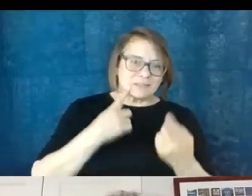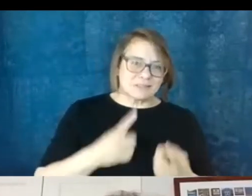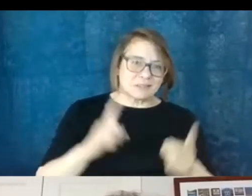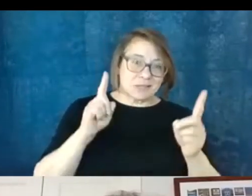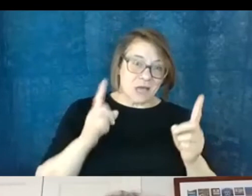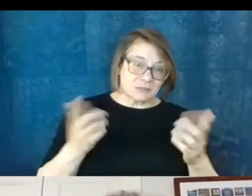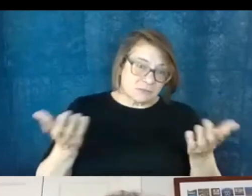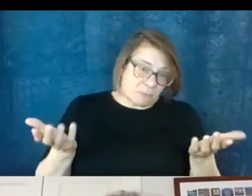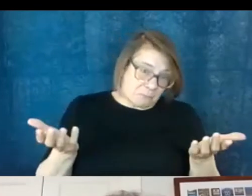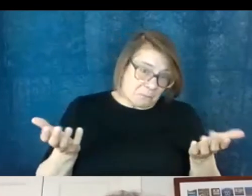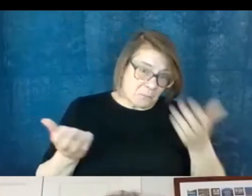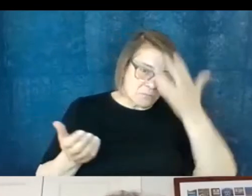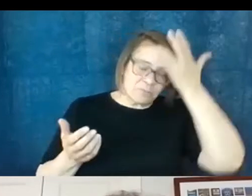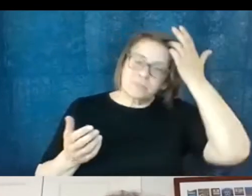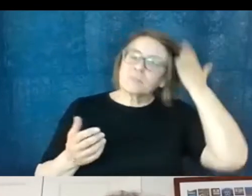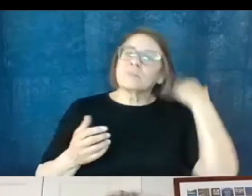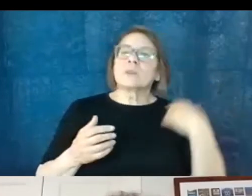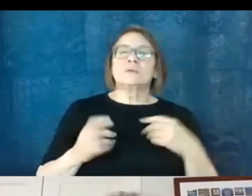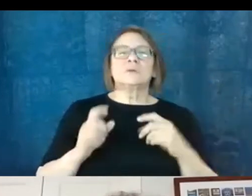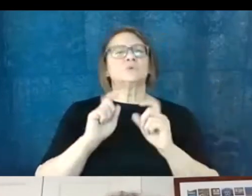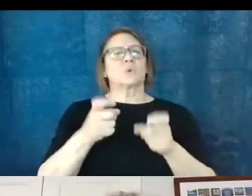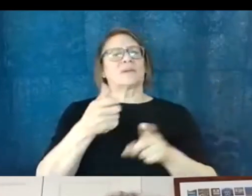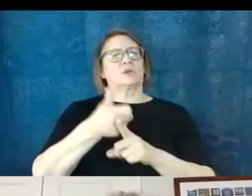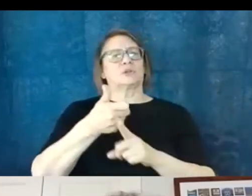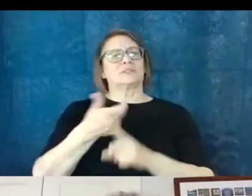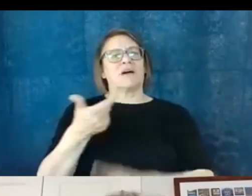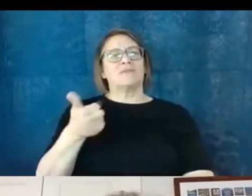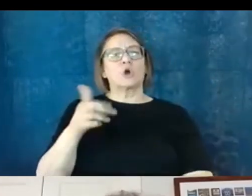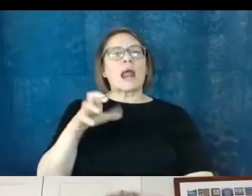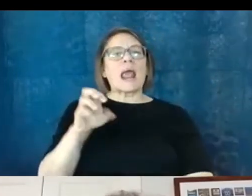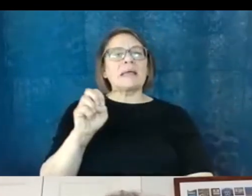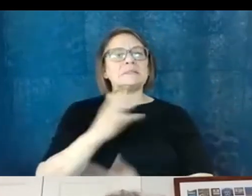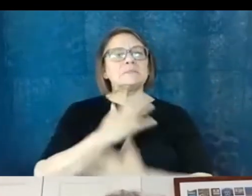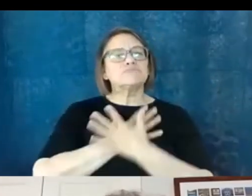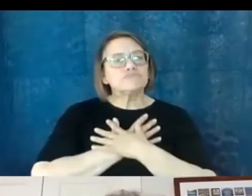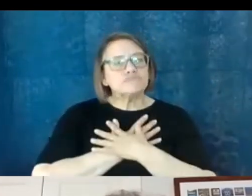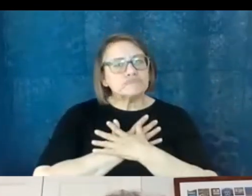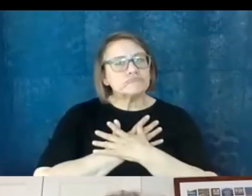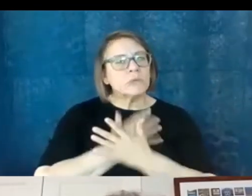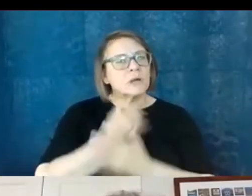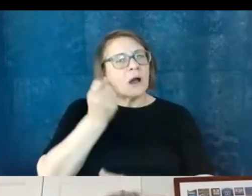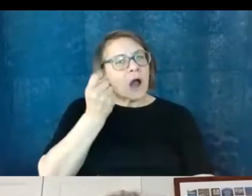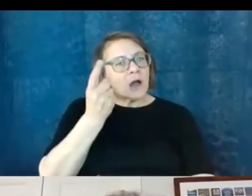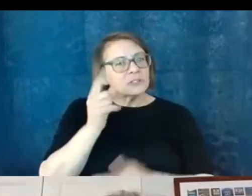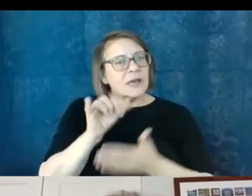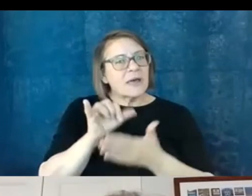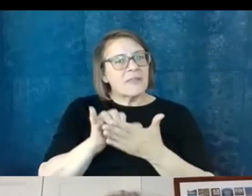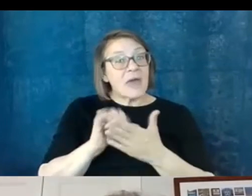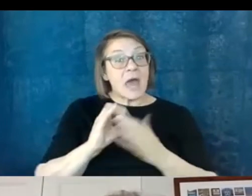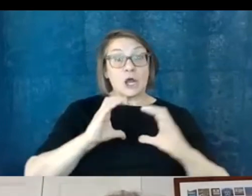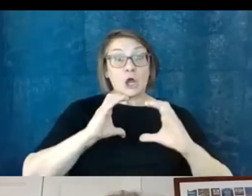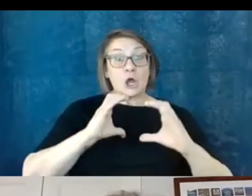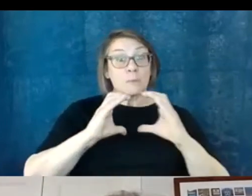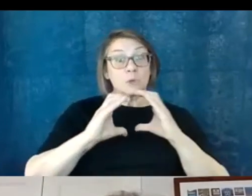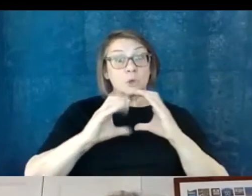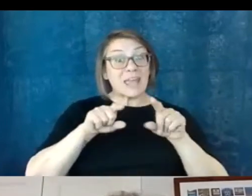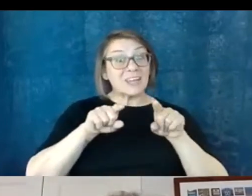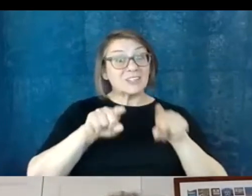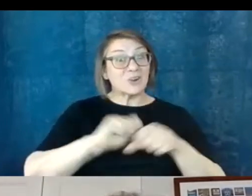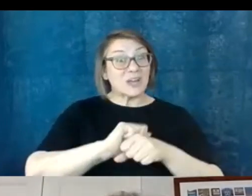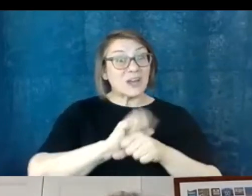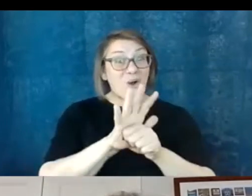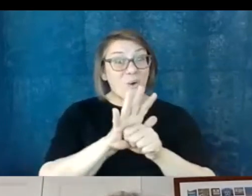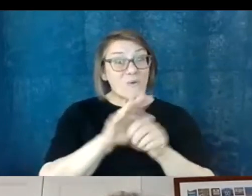And so give yourself grace. Understand that, you know, communicating during these COVID